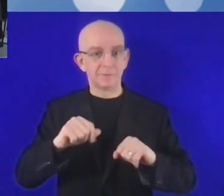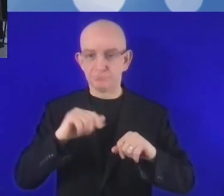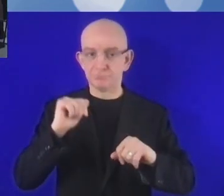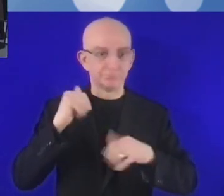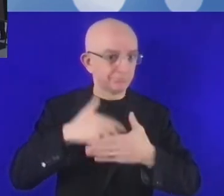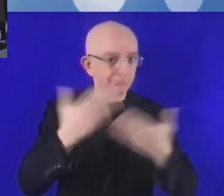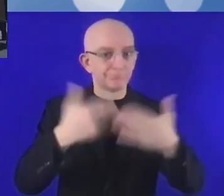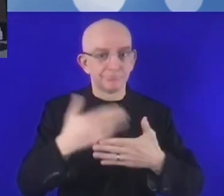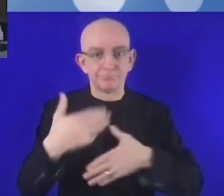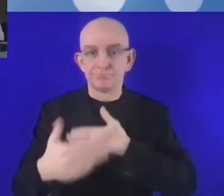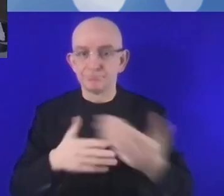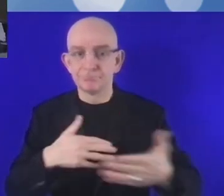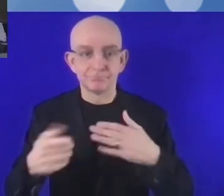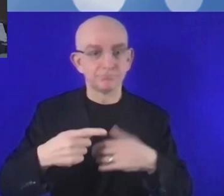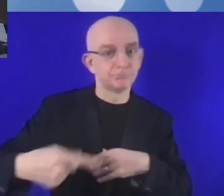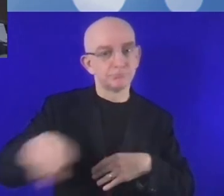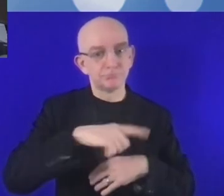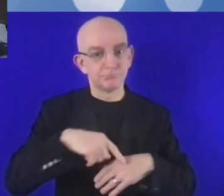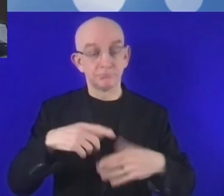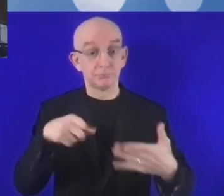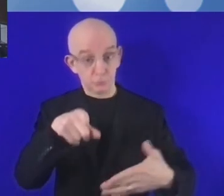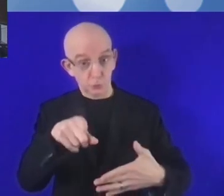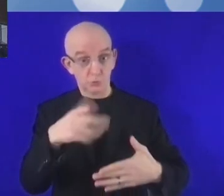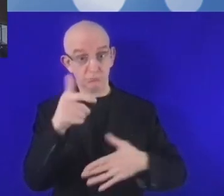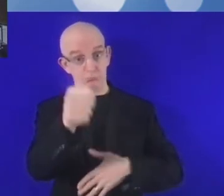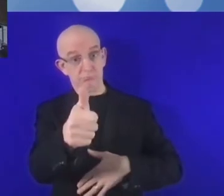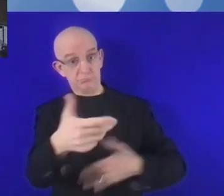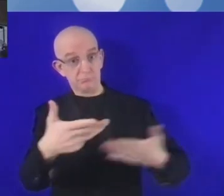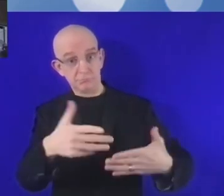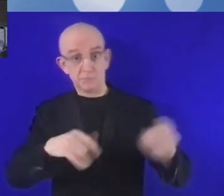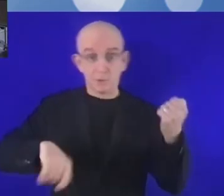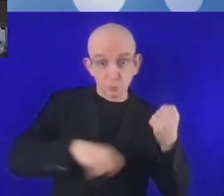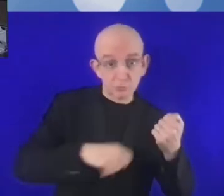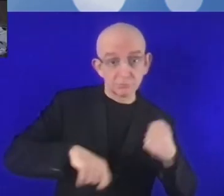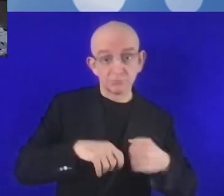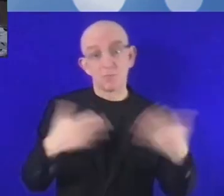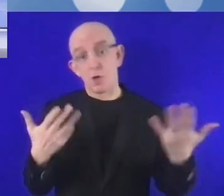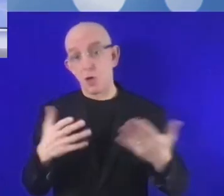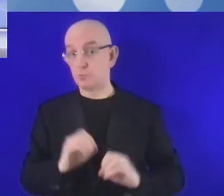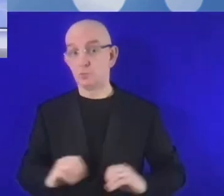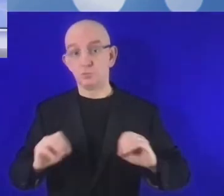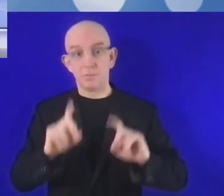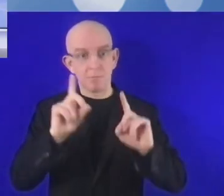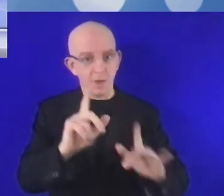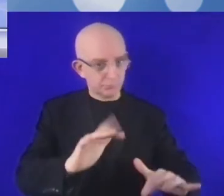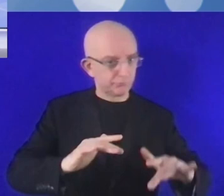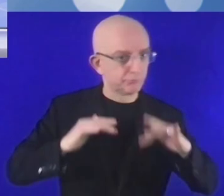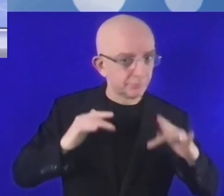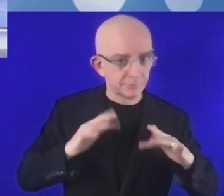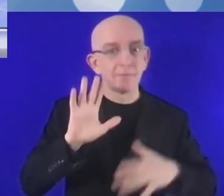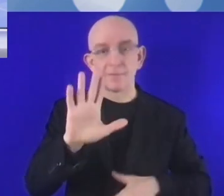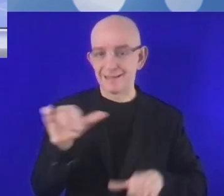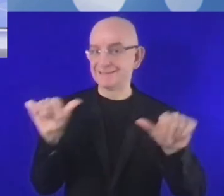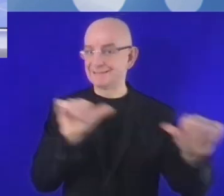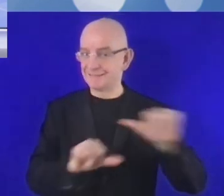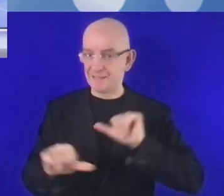you know what you know now, that it's scientifically proven that music changes our bodies and that quality music does it better, why